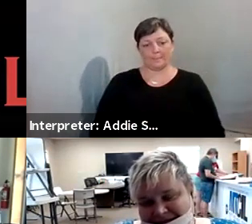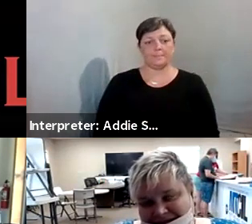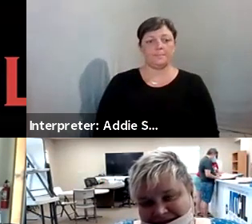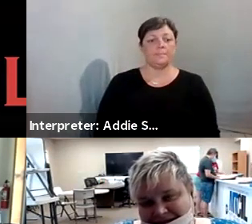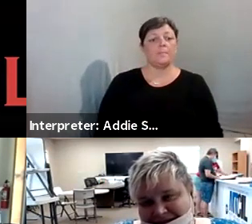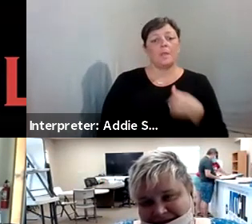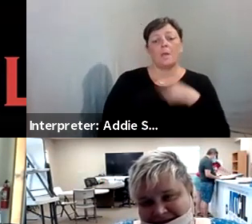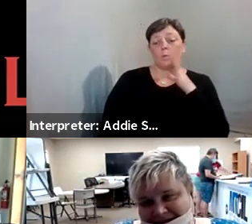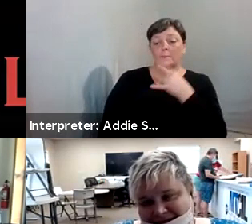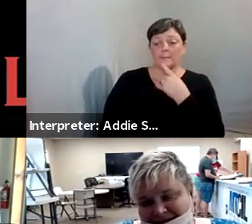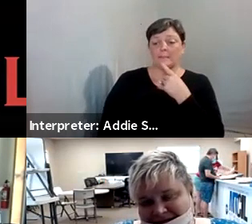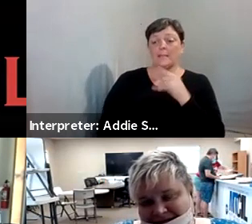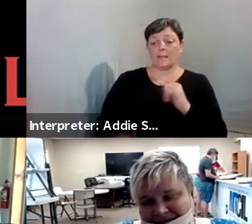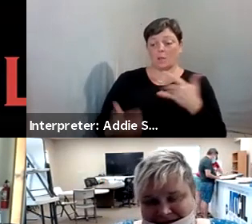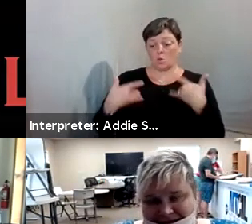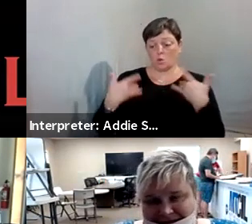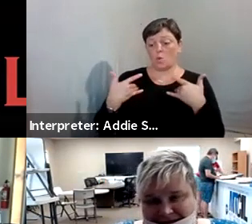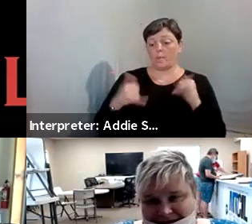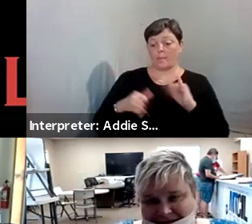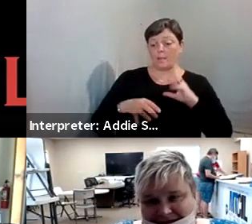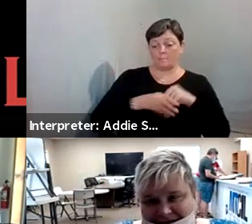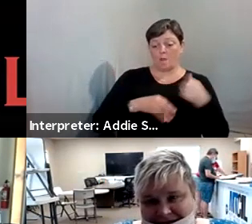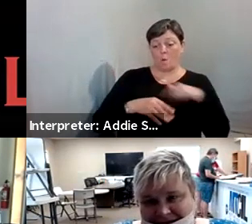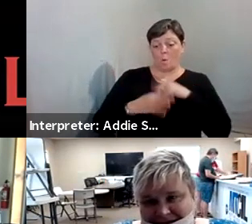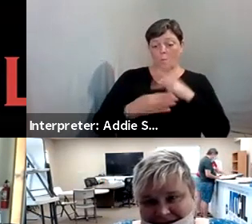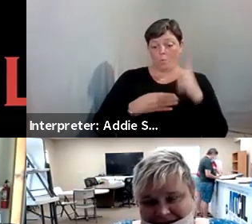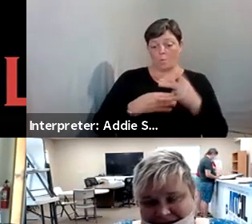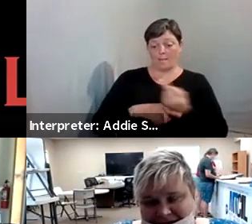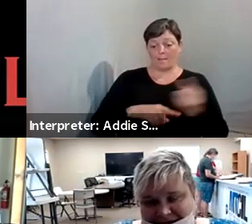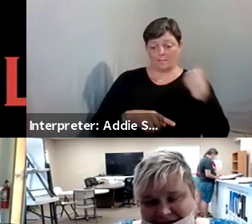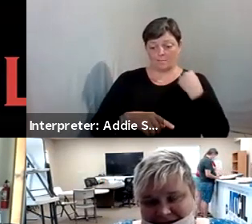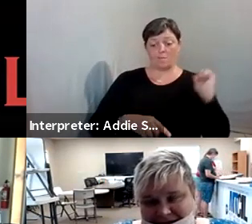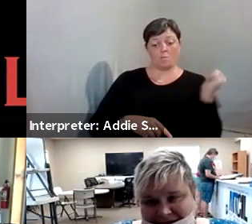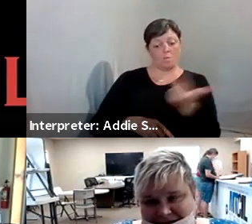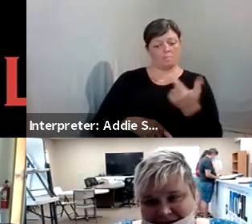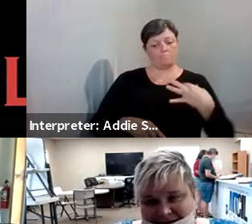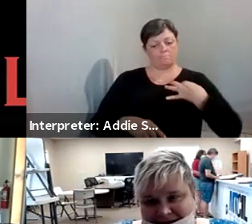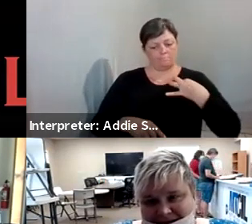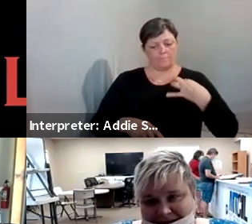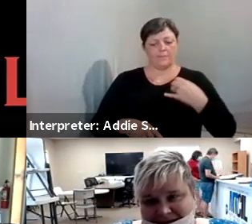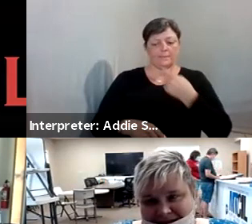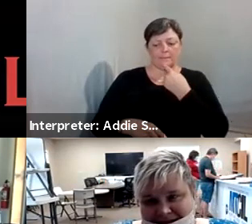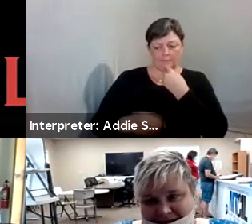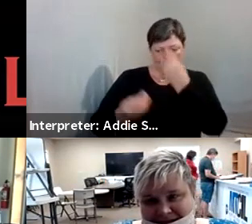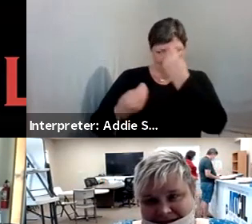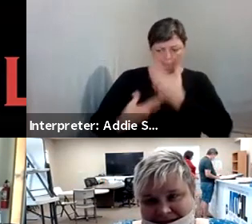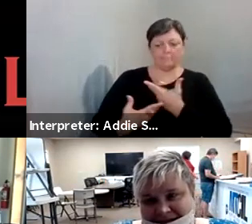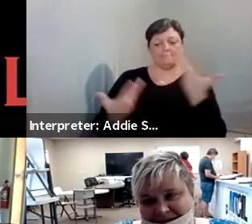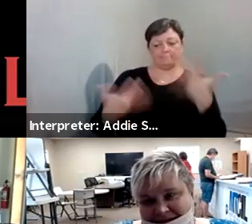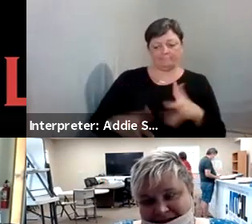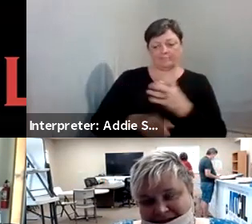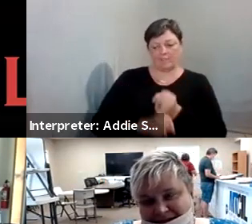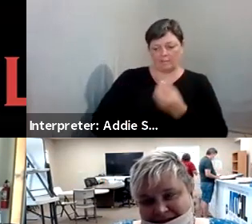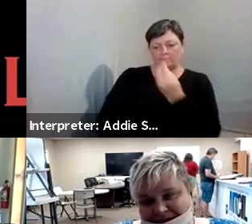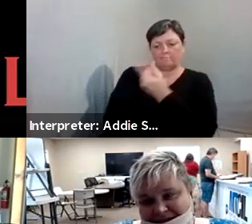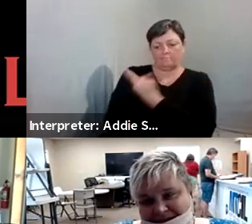say that the youth that participated in our program last week, all of them voluntarily told us that they had received their